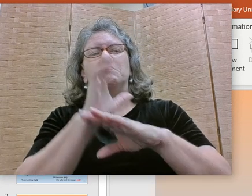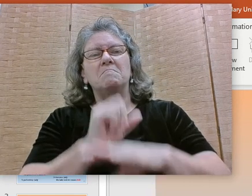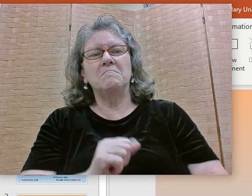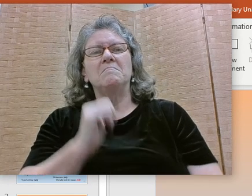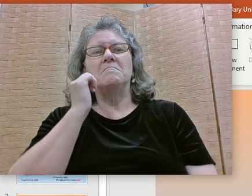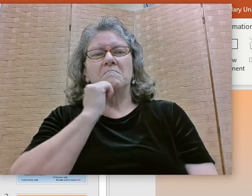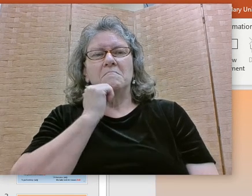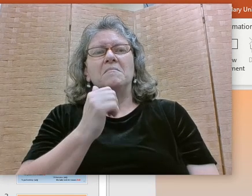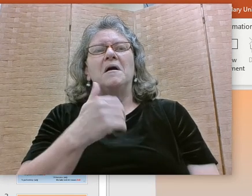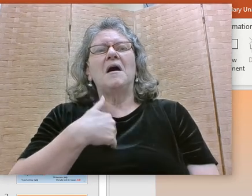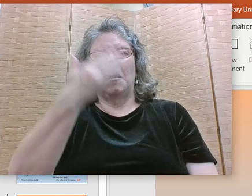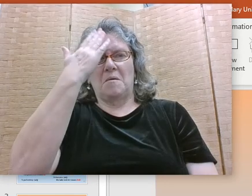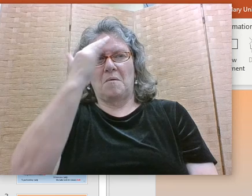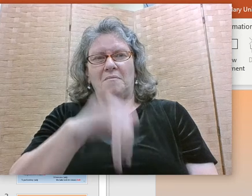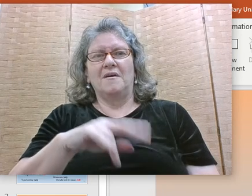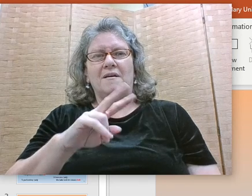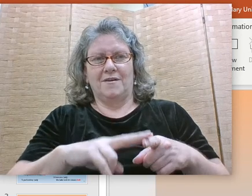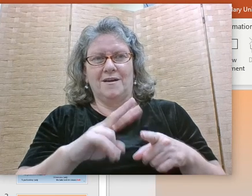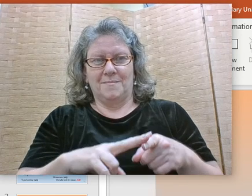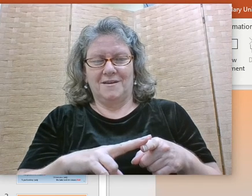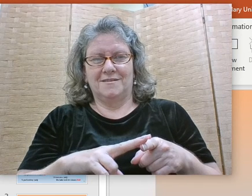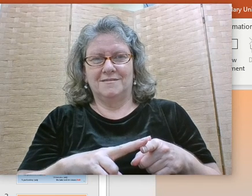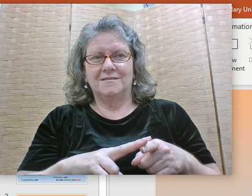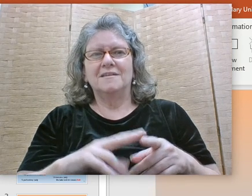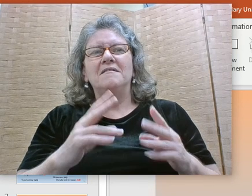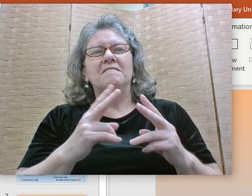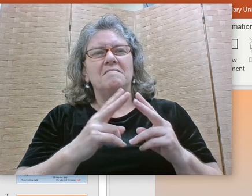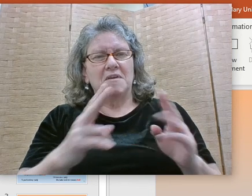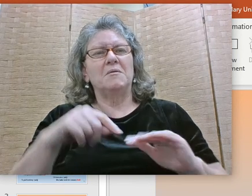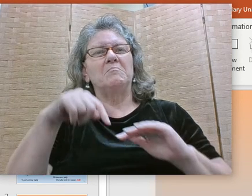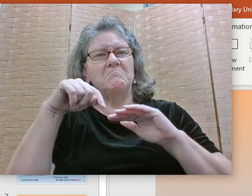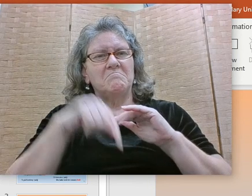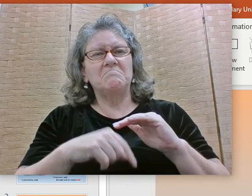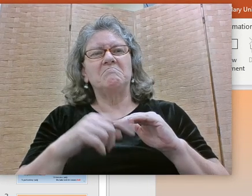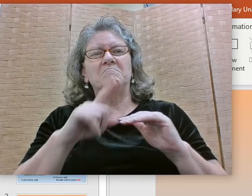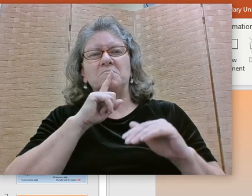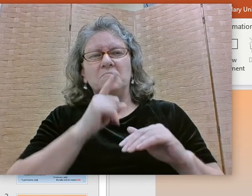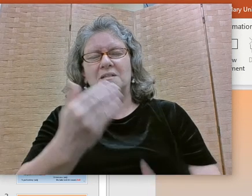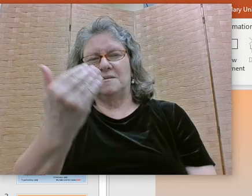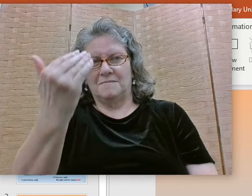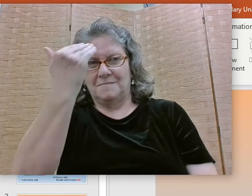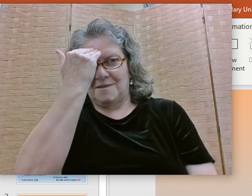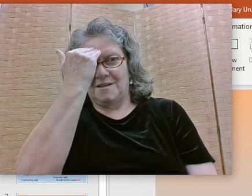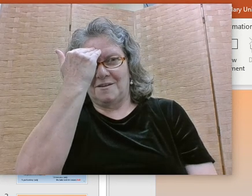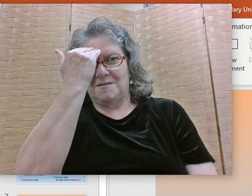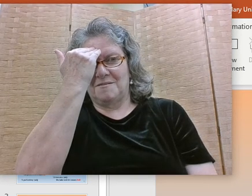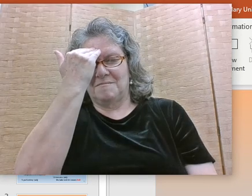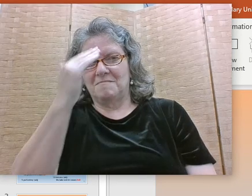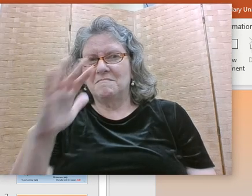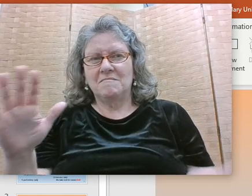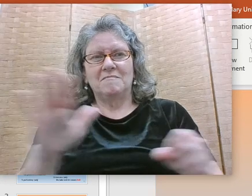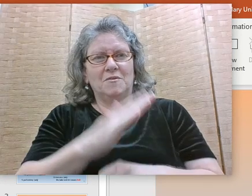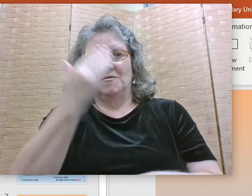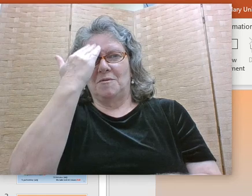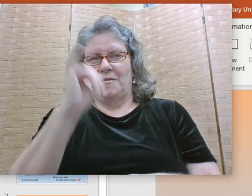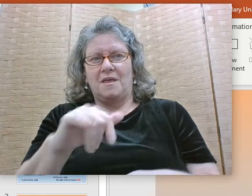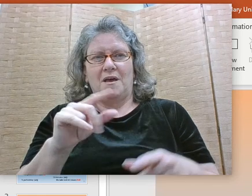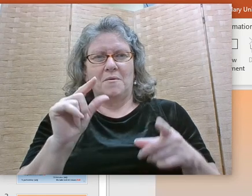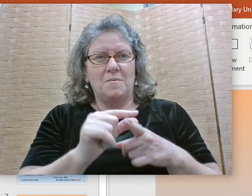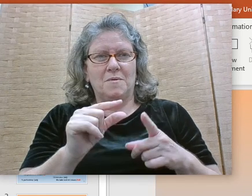we do know, getting to know it on a very deep level, getting really familiar with the ins and outs of the word, the